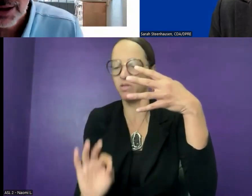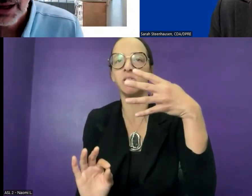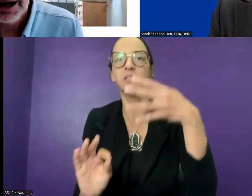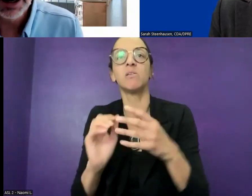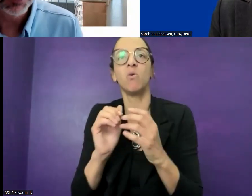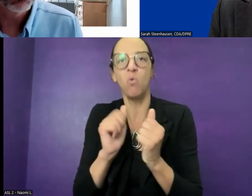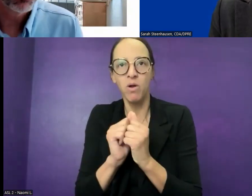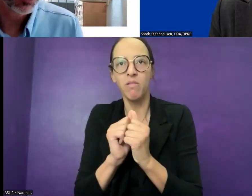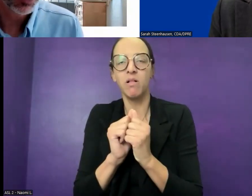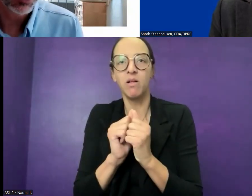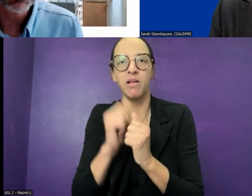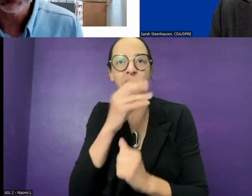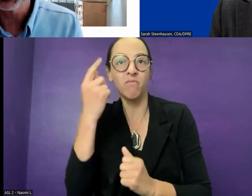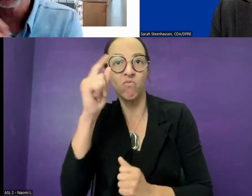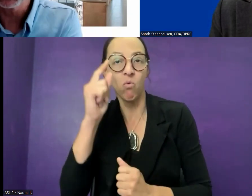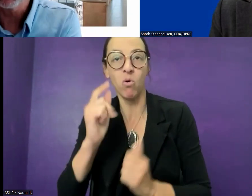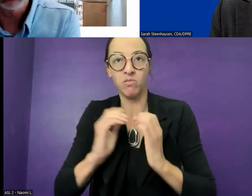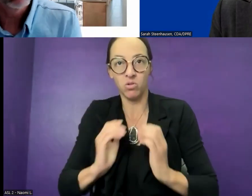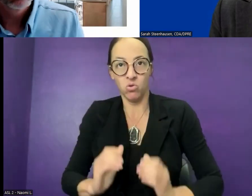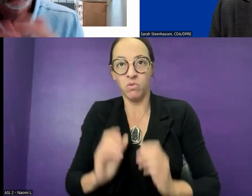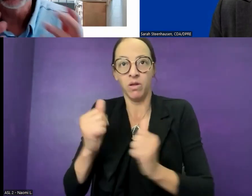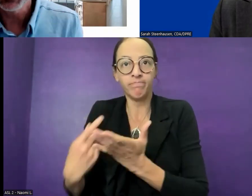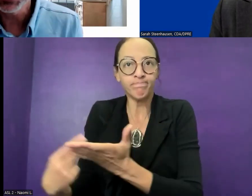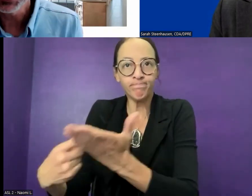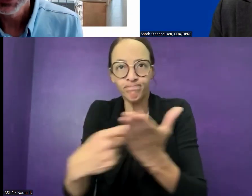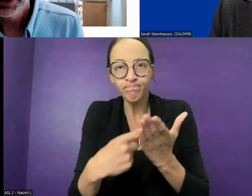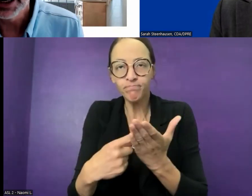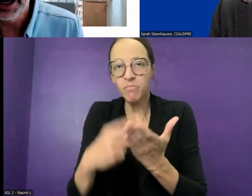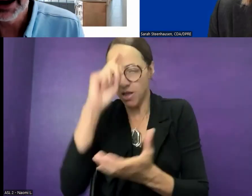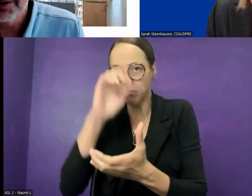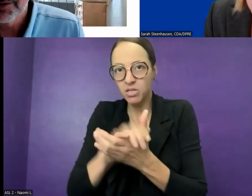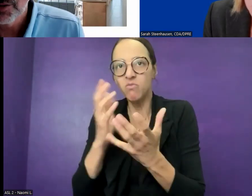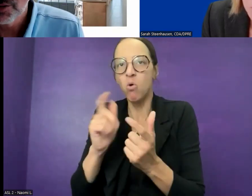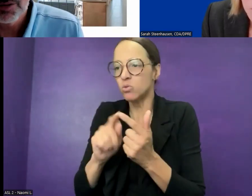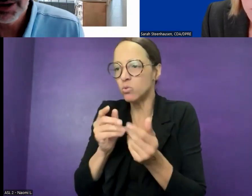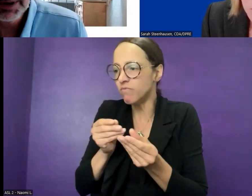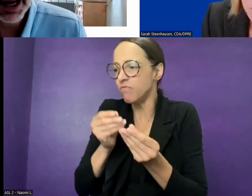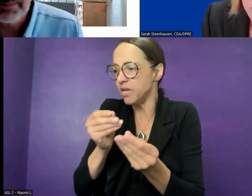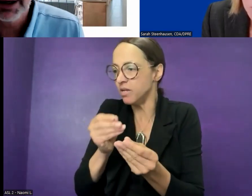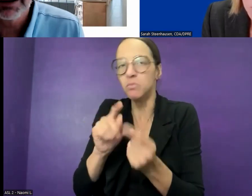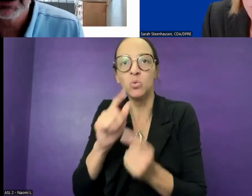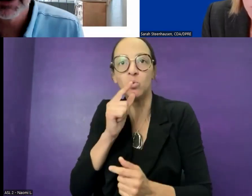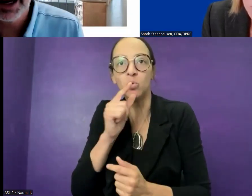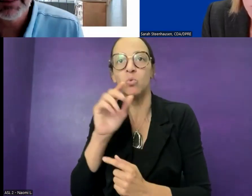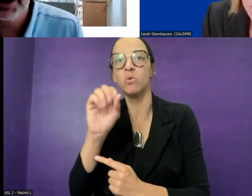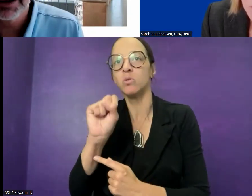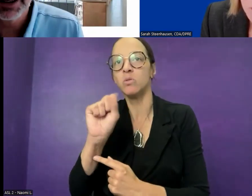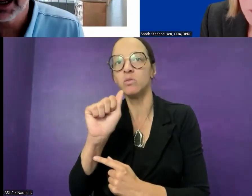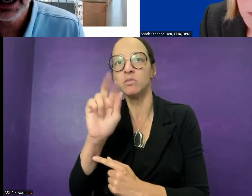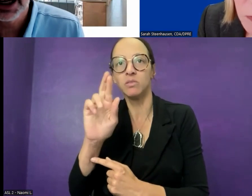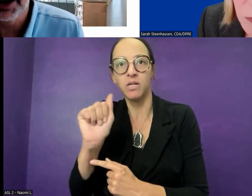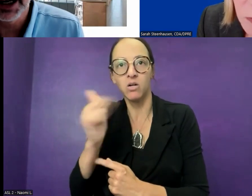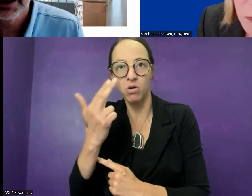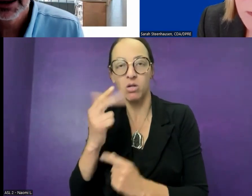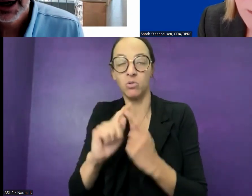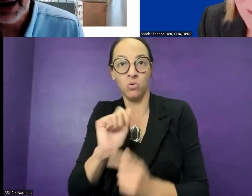them, and to Sarah, to me, and we'd be happy to